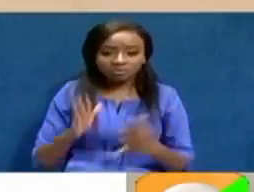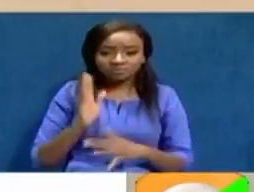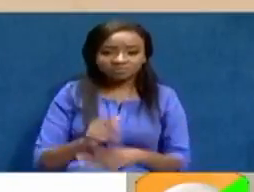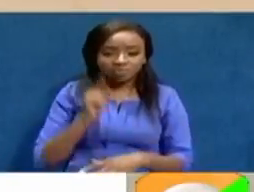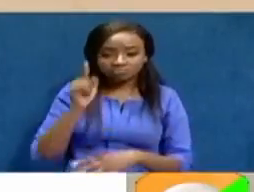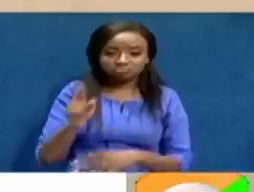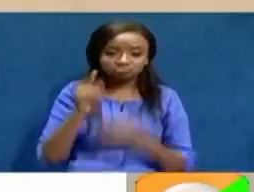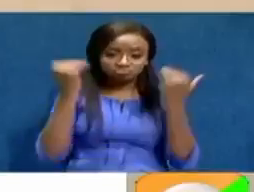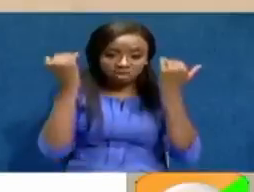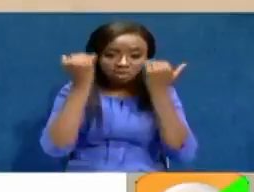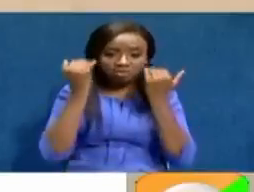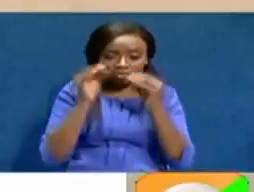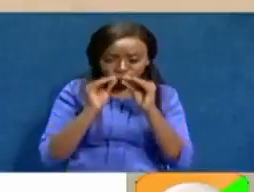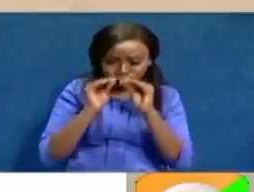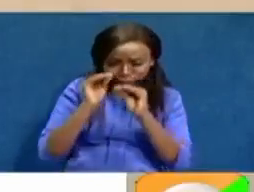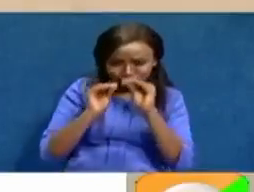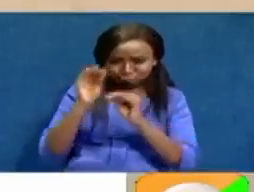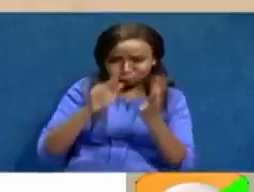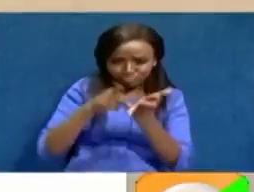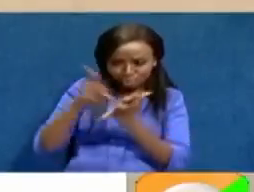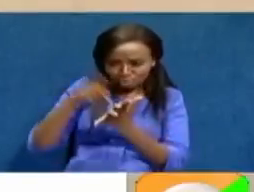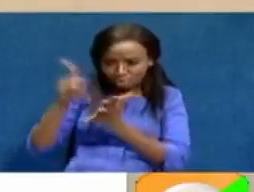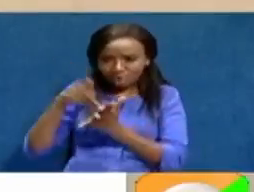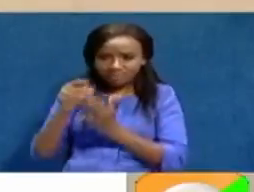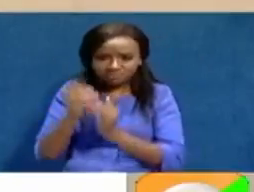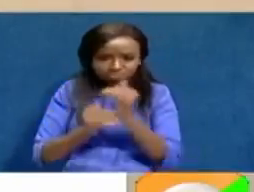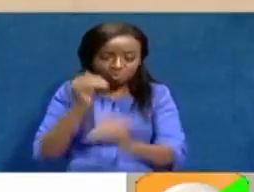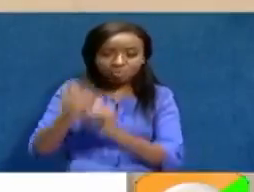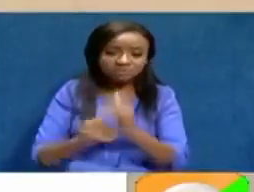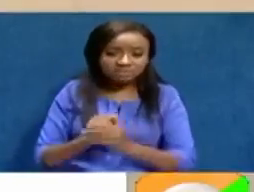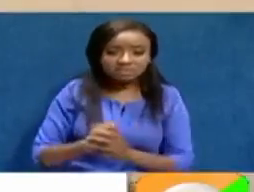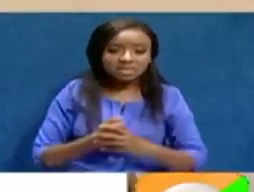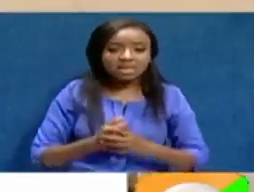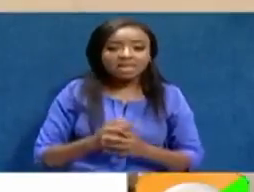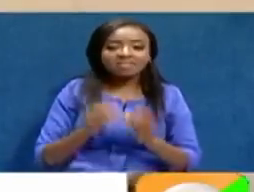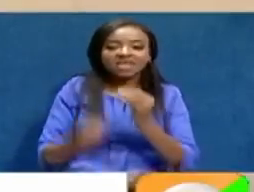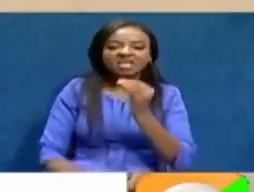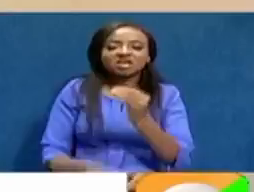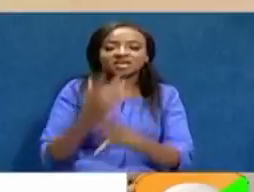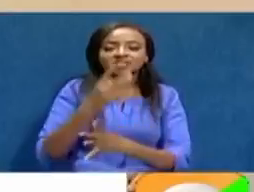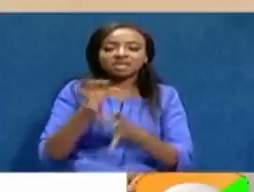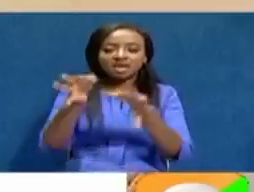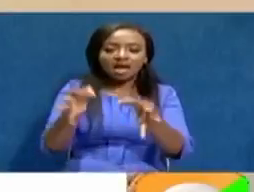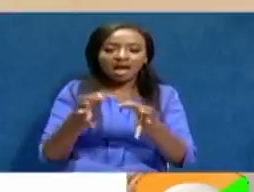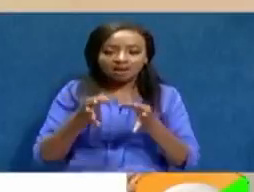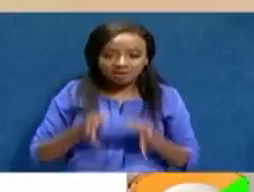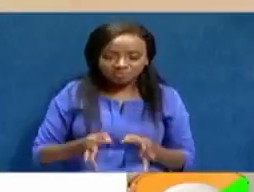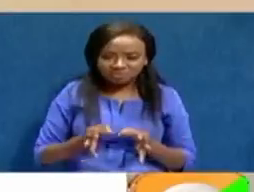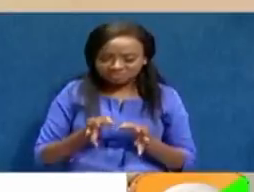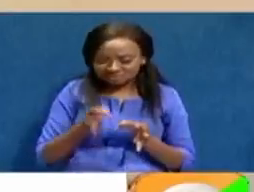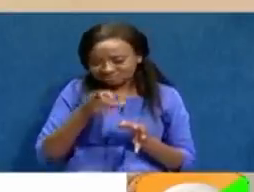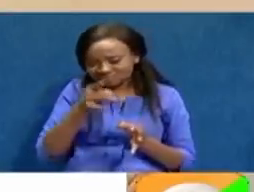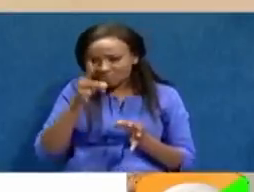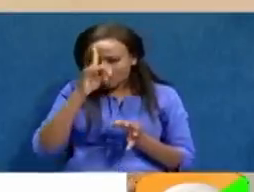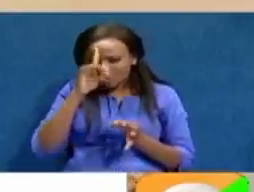the, quote, "manipulation of procurement and processes and creative accounting may never